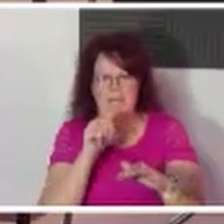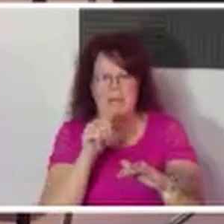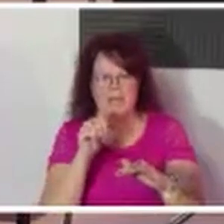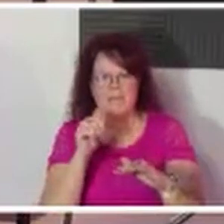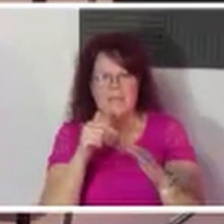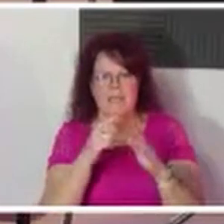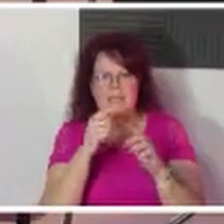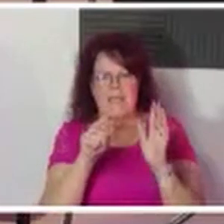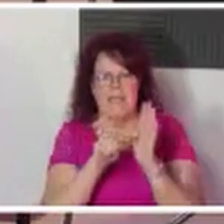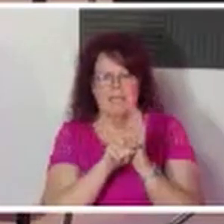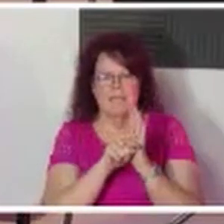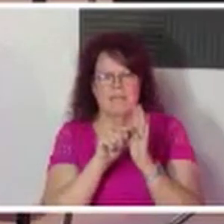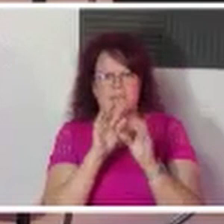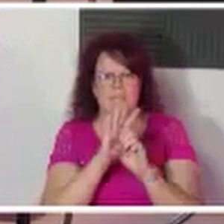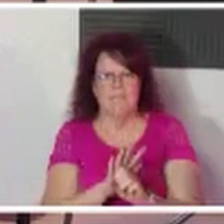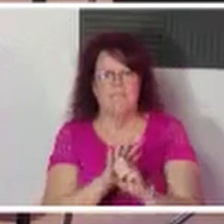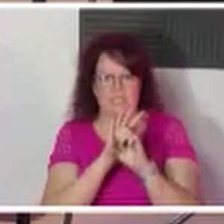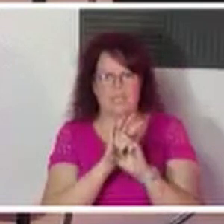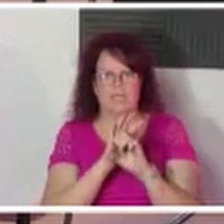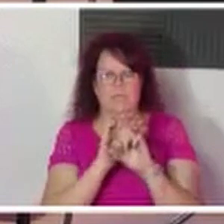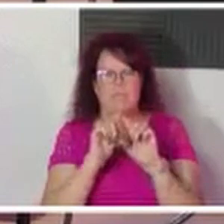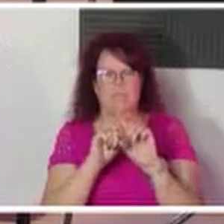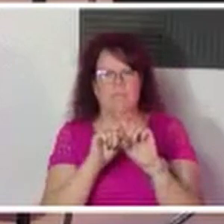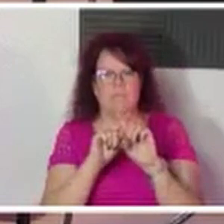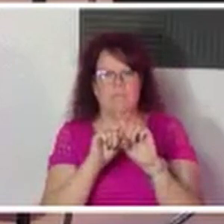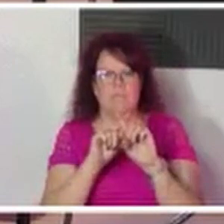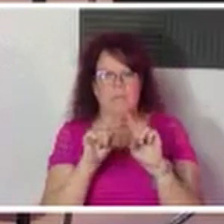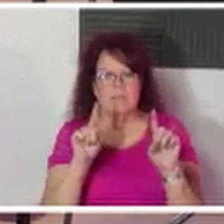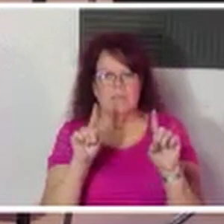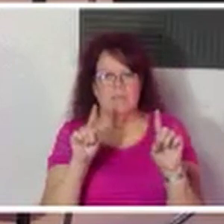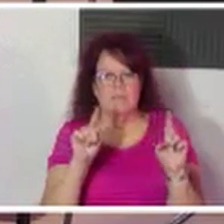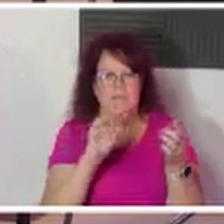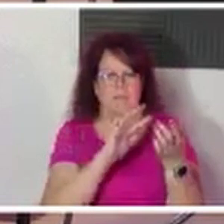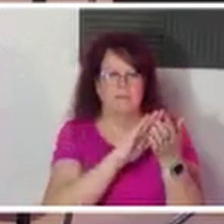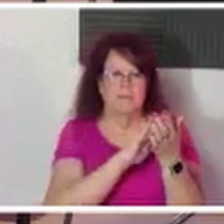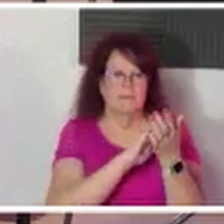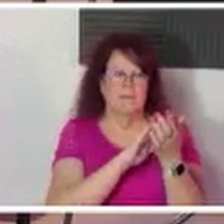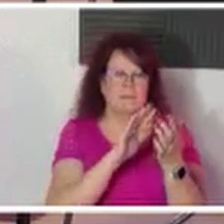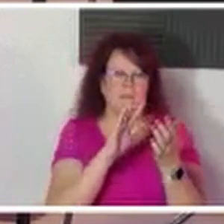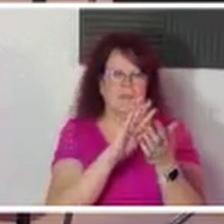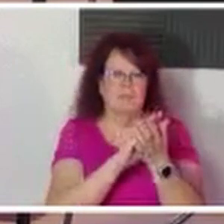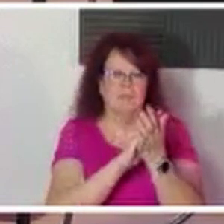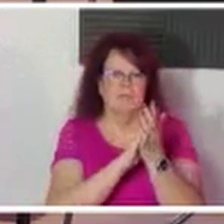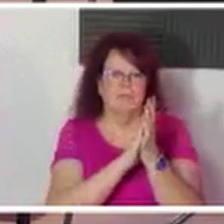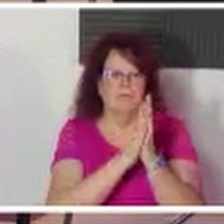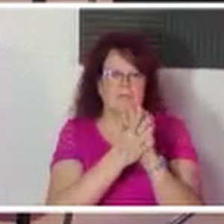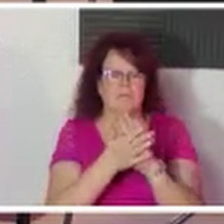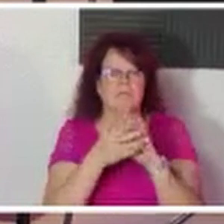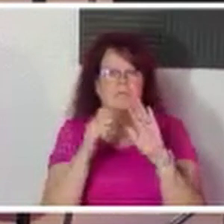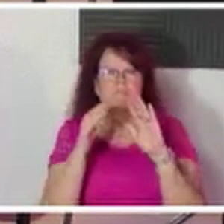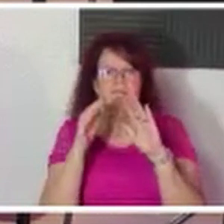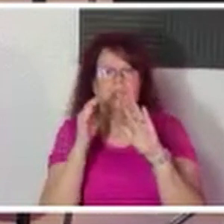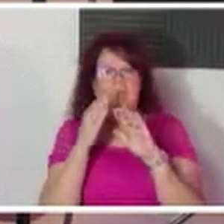And so this idea that I need to be willing to have uncomfortable conversations for the sake of uplifting